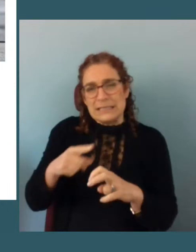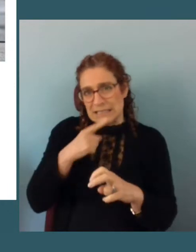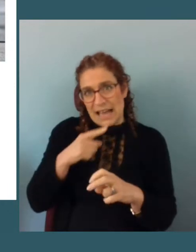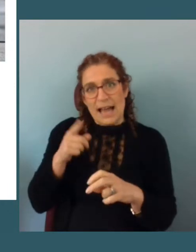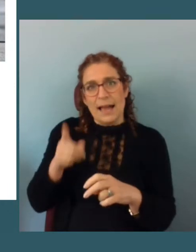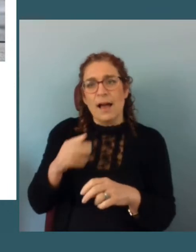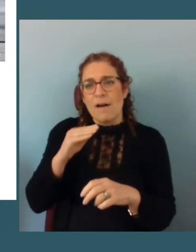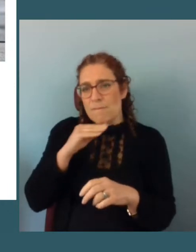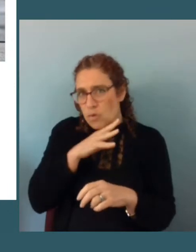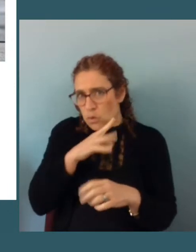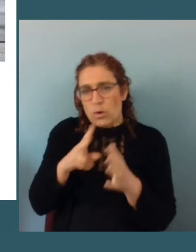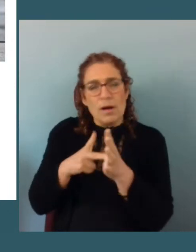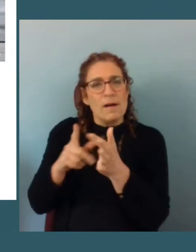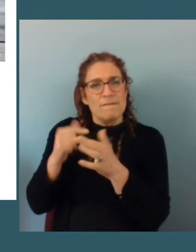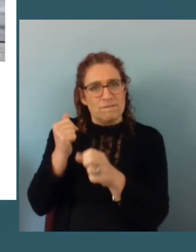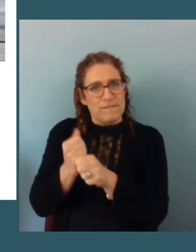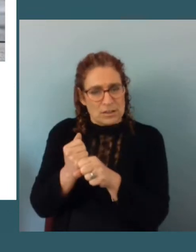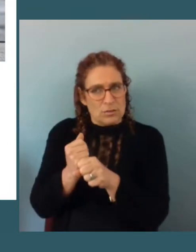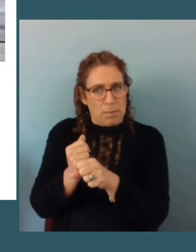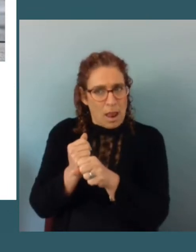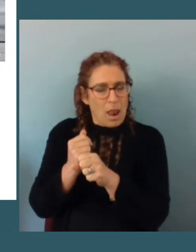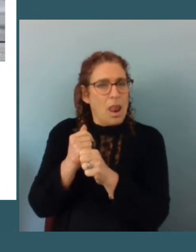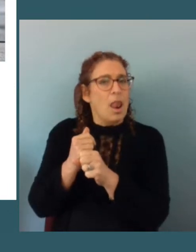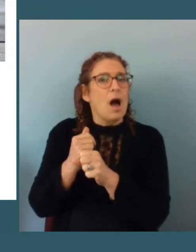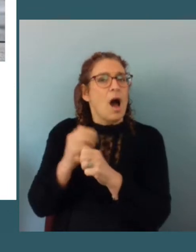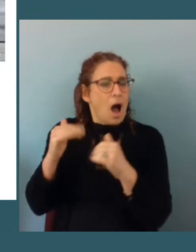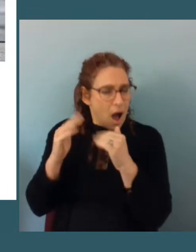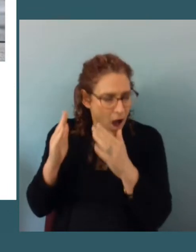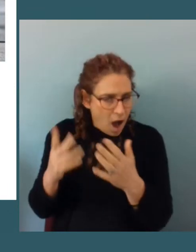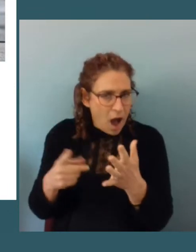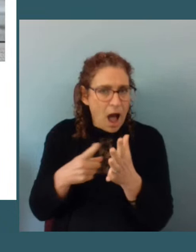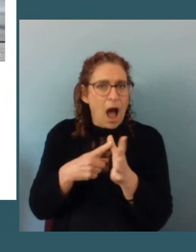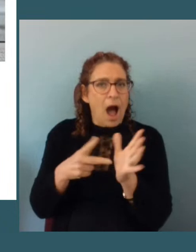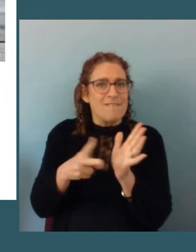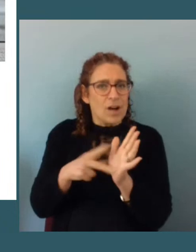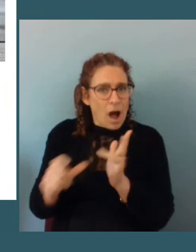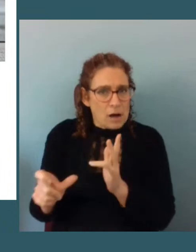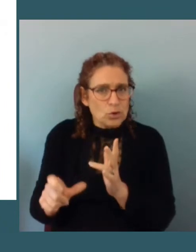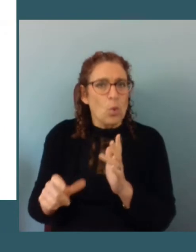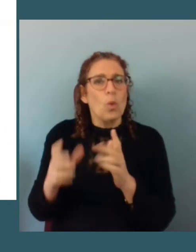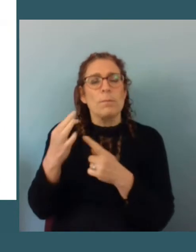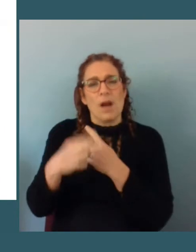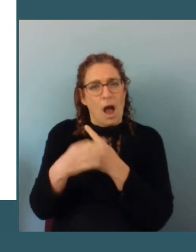certainly high that we're seeing, so avocado, banana as well.